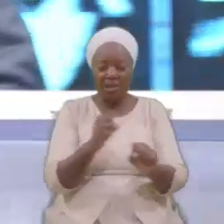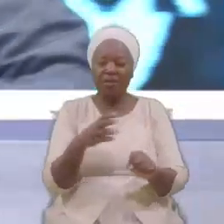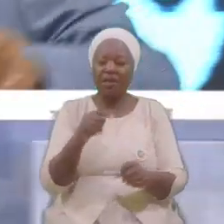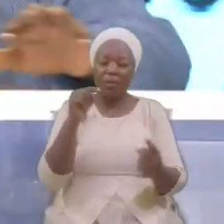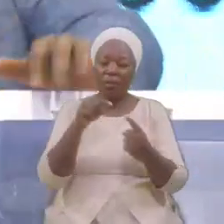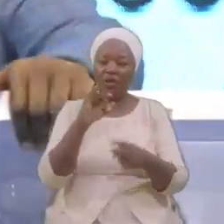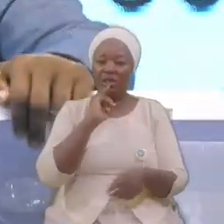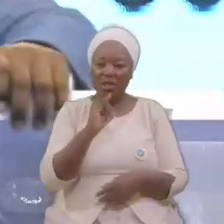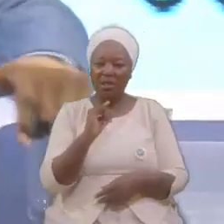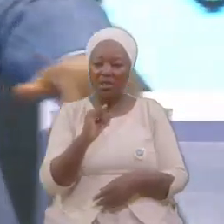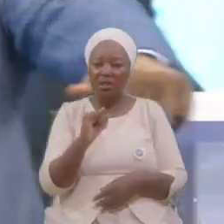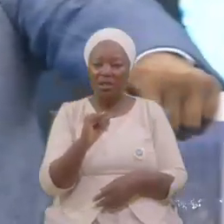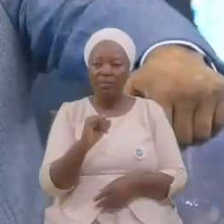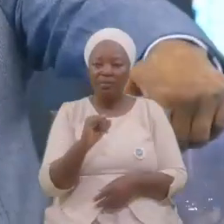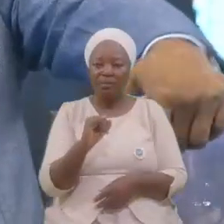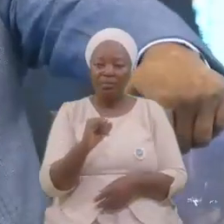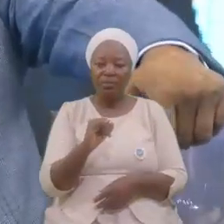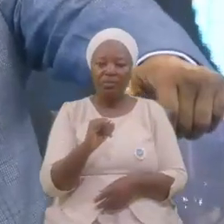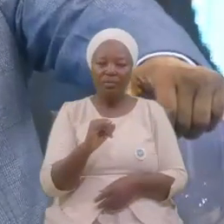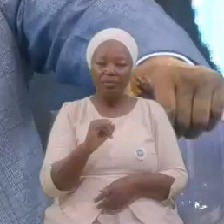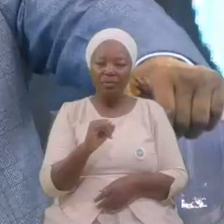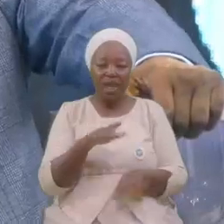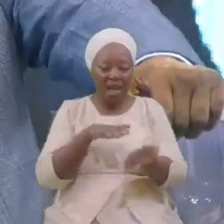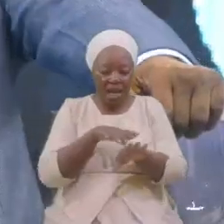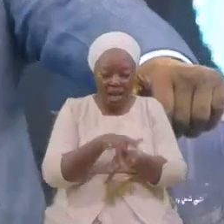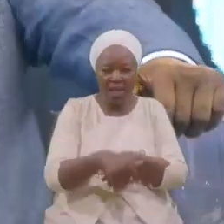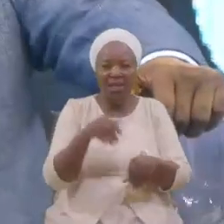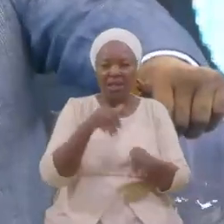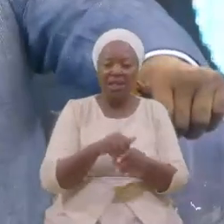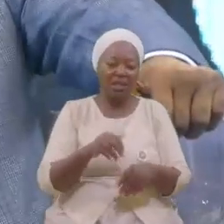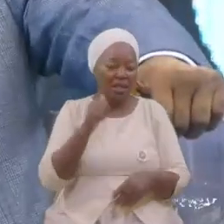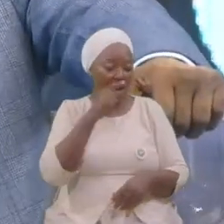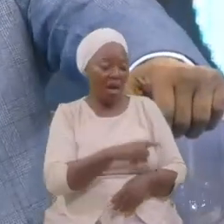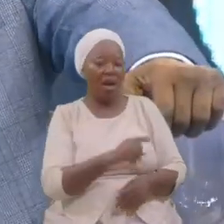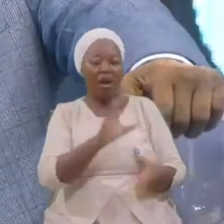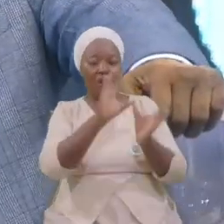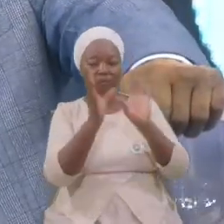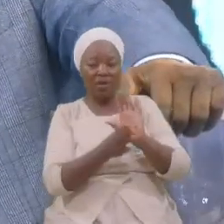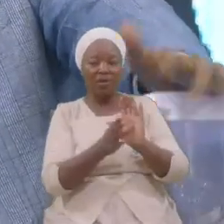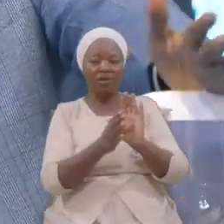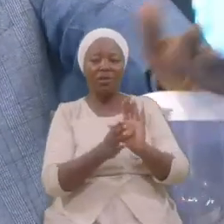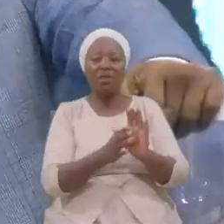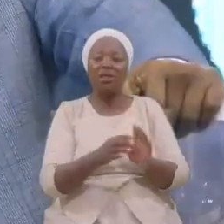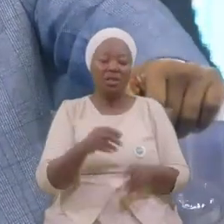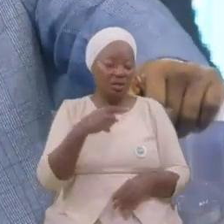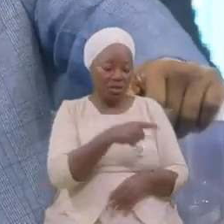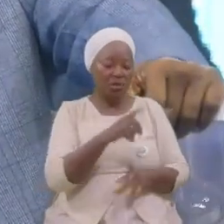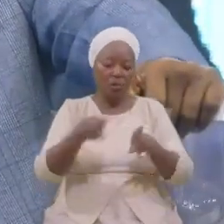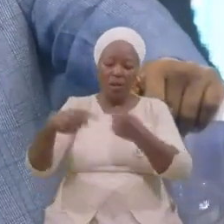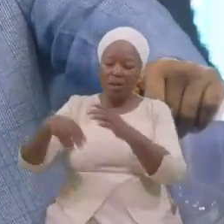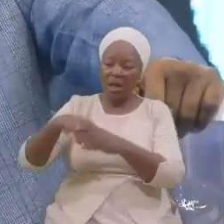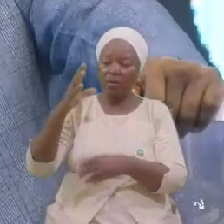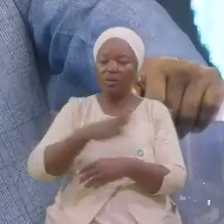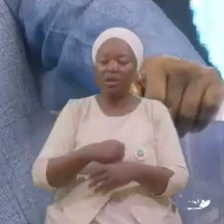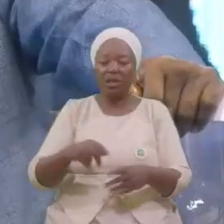is, early in her conversion, she went out and she took part in the